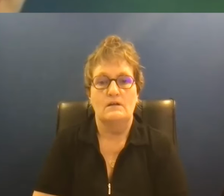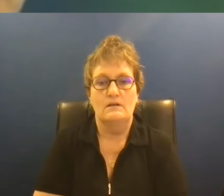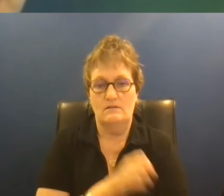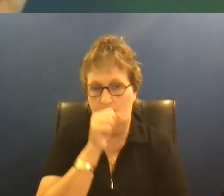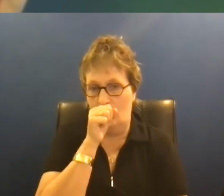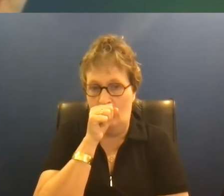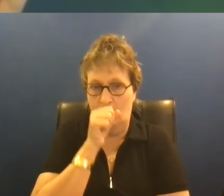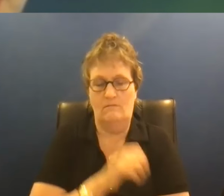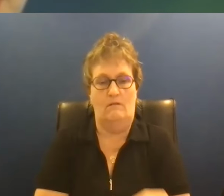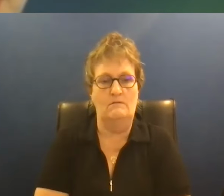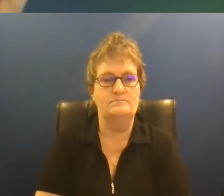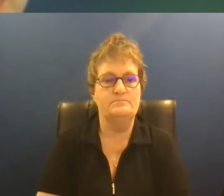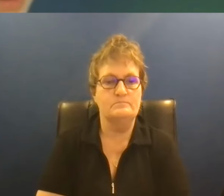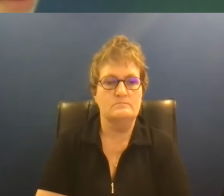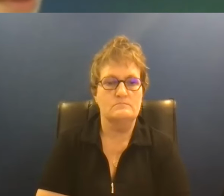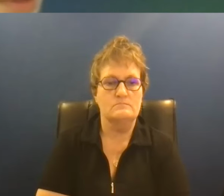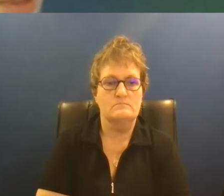And